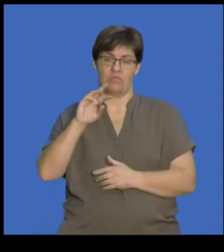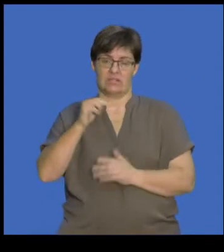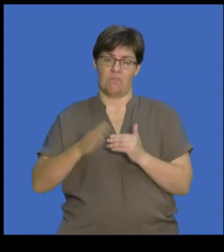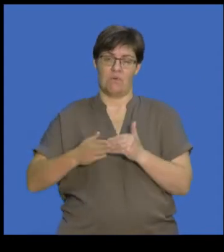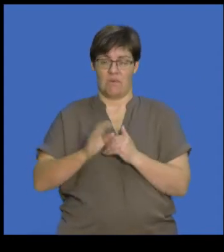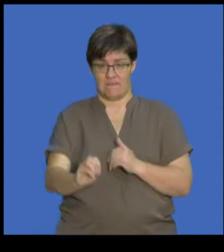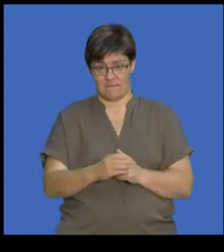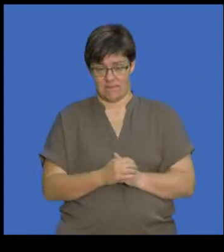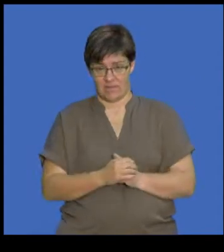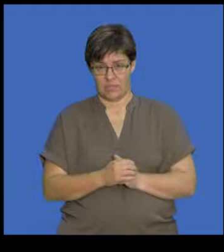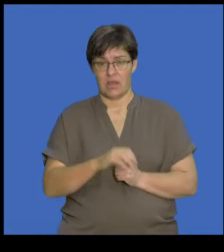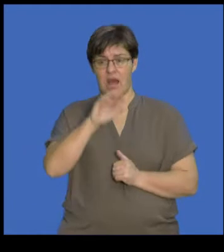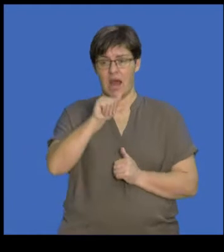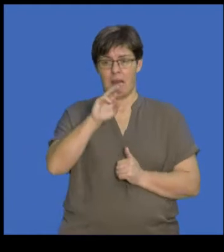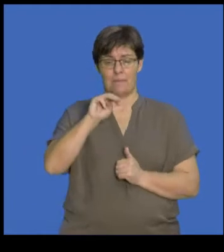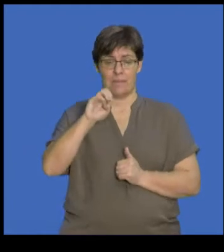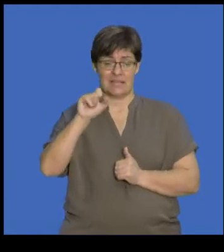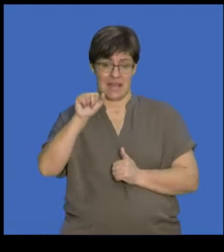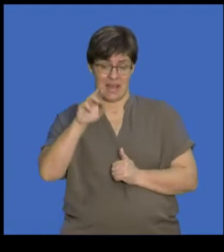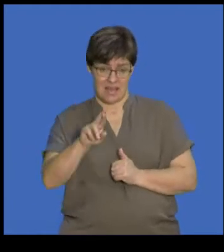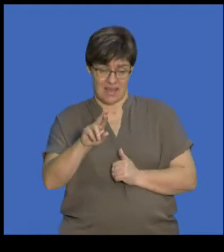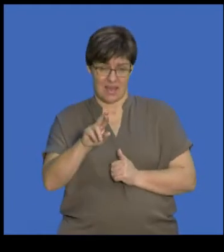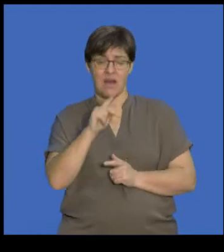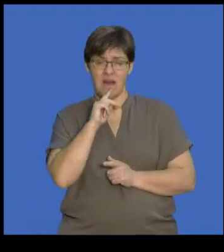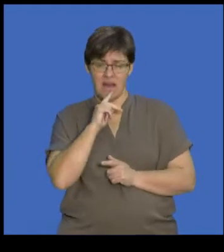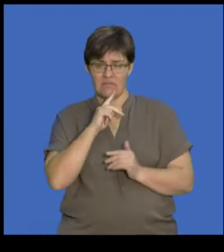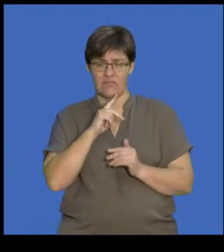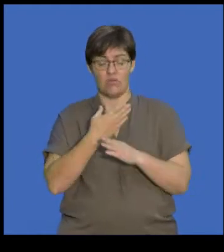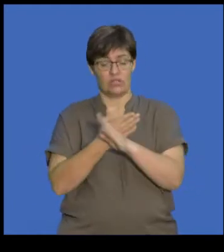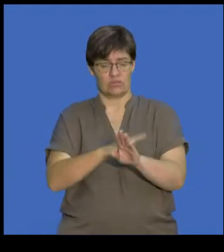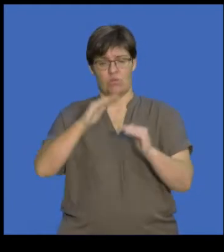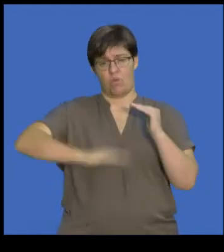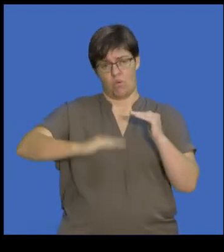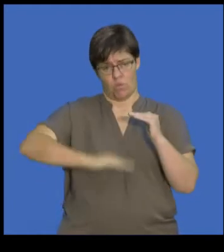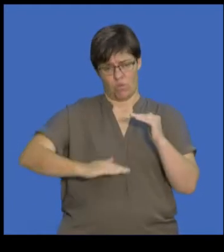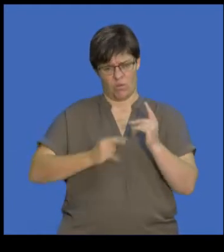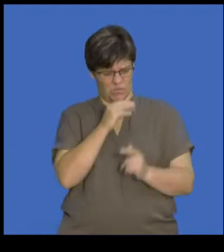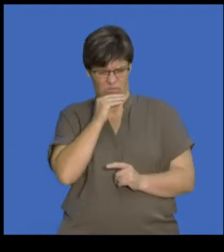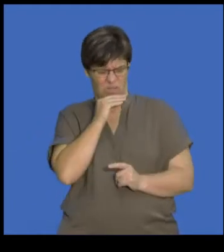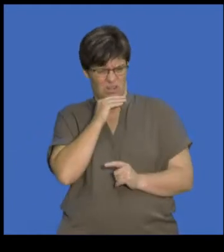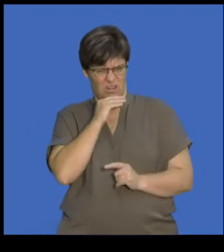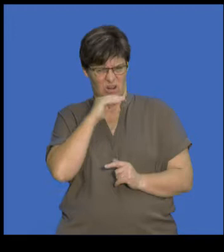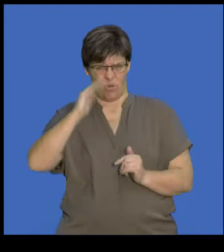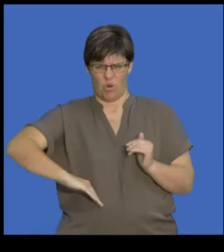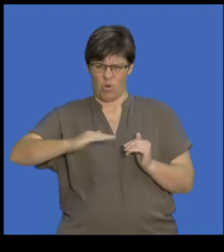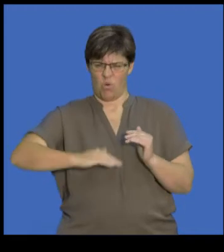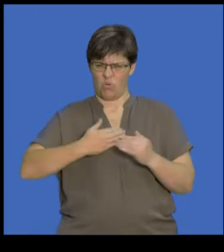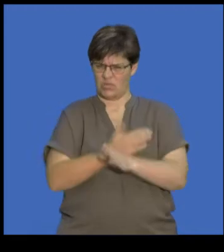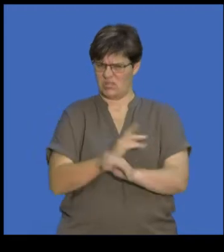Okay, so an ammeter is a device which has got low resistance. What do we mean when we say it's a low